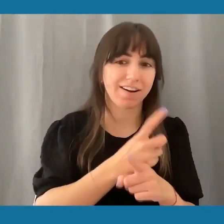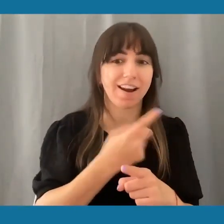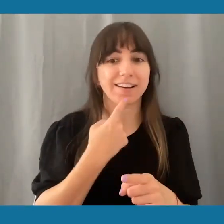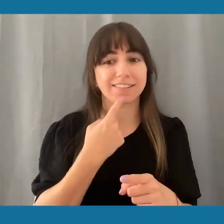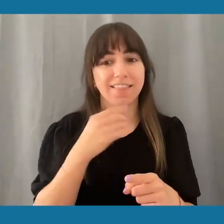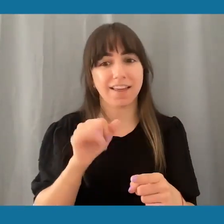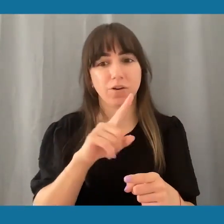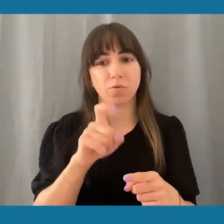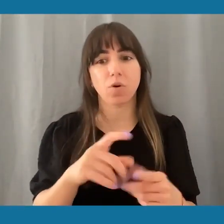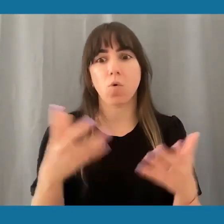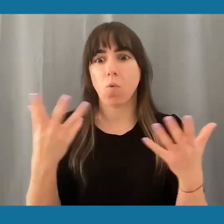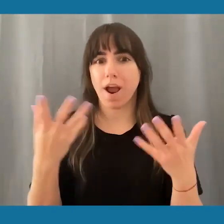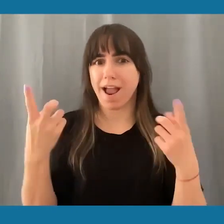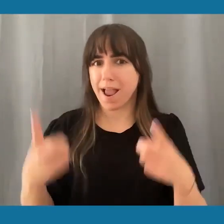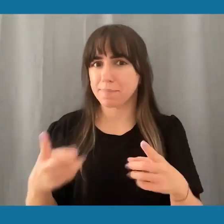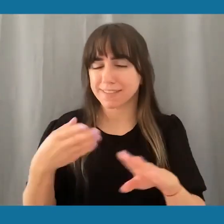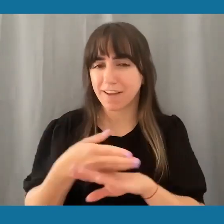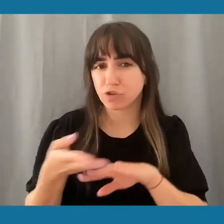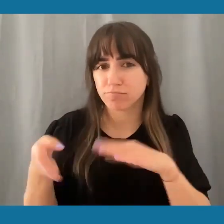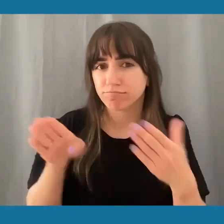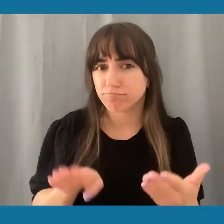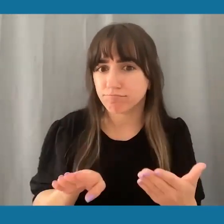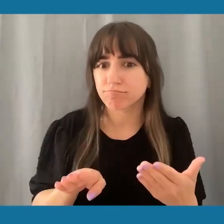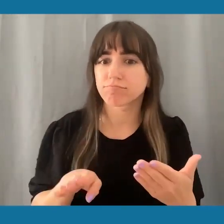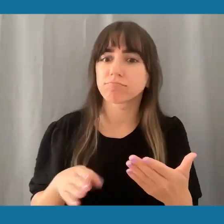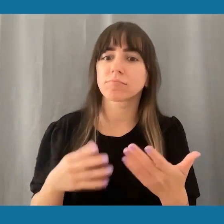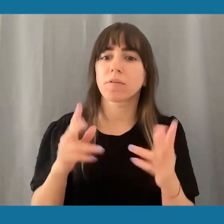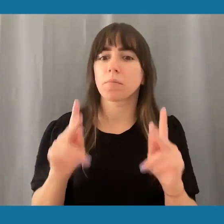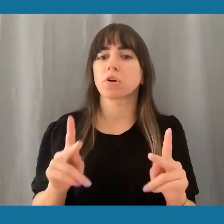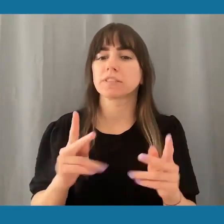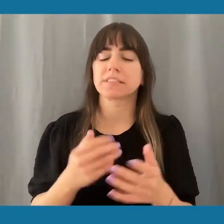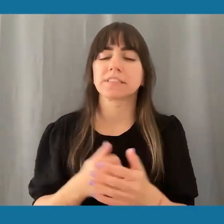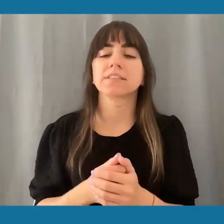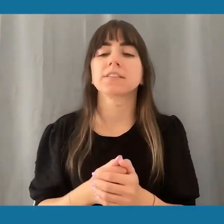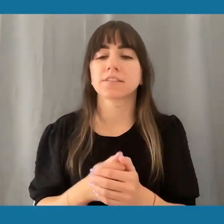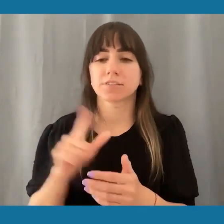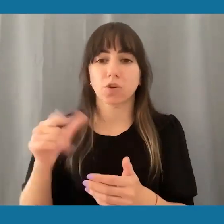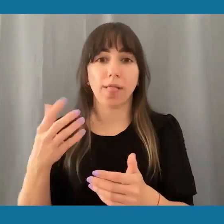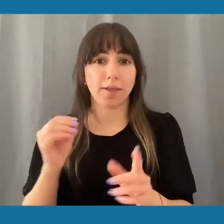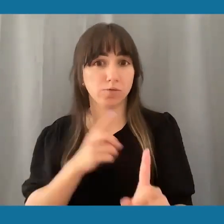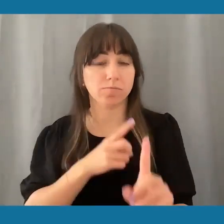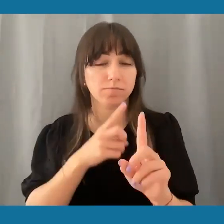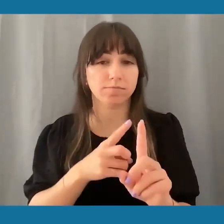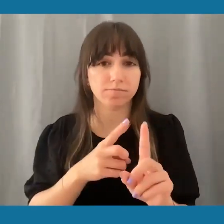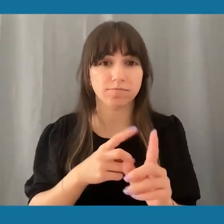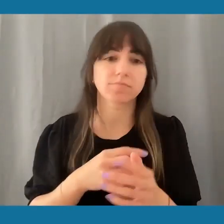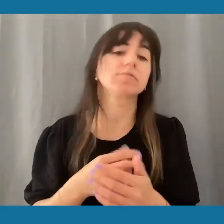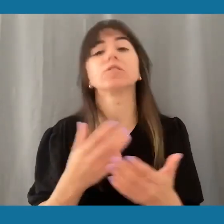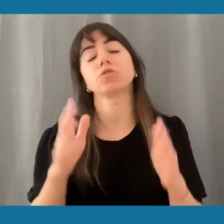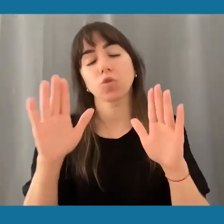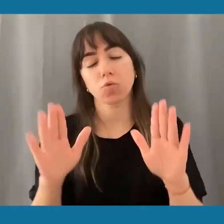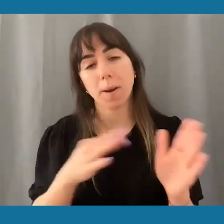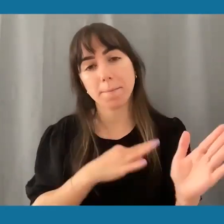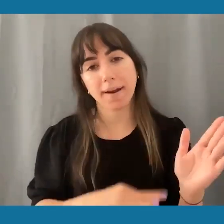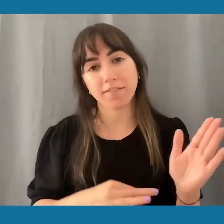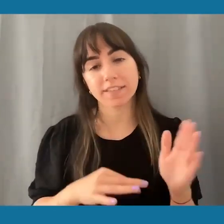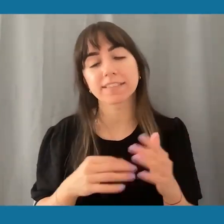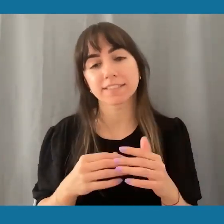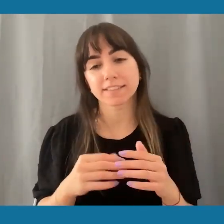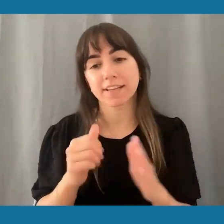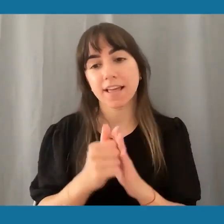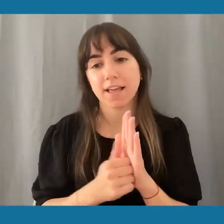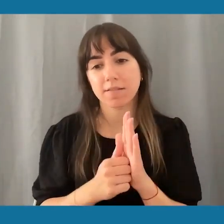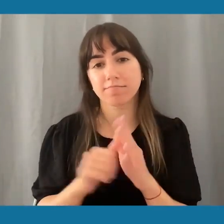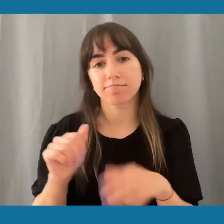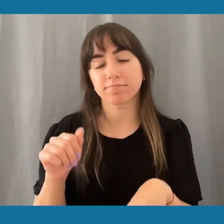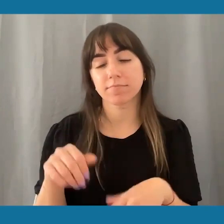what happens after the death of a designated beneficiary? And to Leo's point, right? So one of the great benefits of the ABLE account is that you can actually use